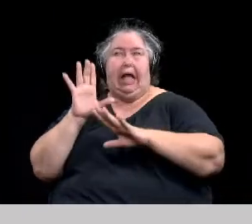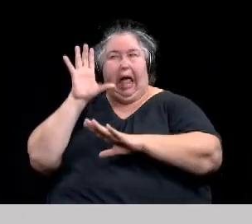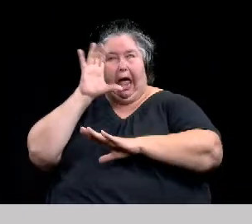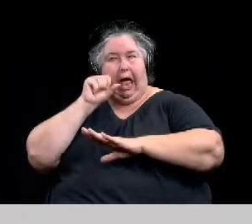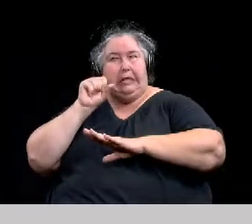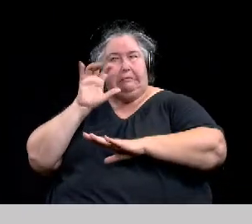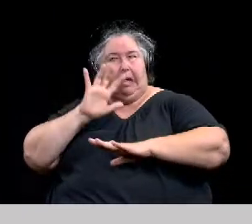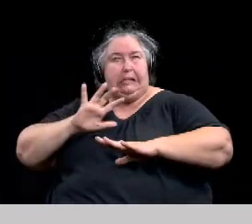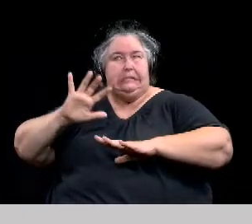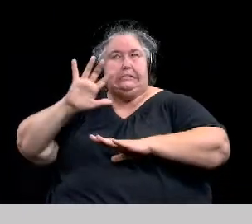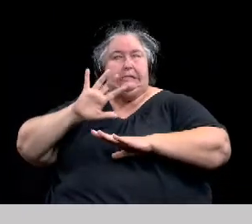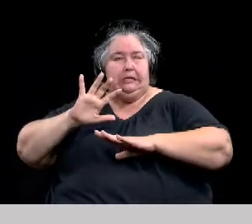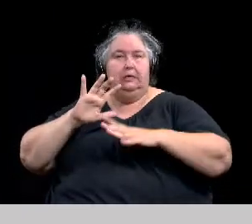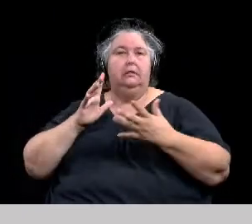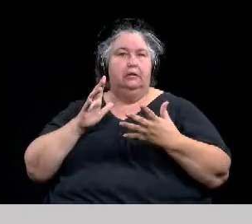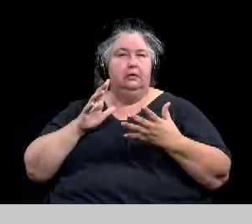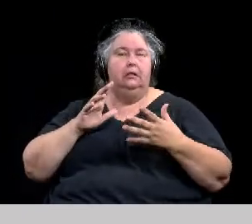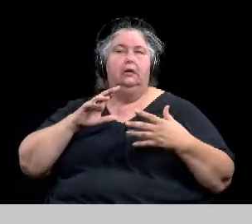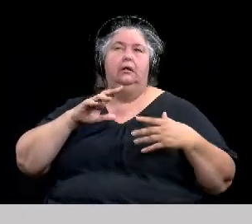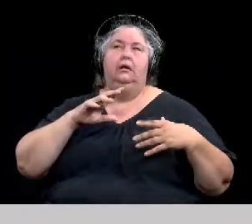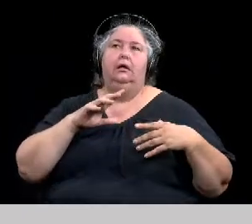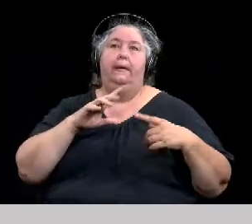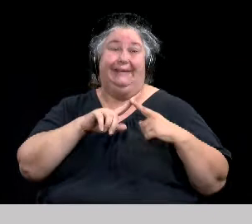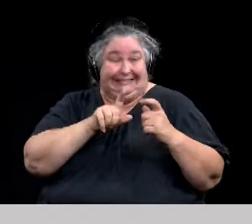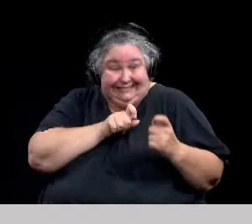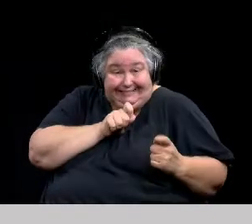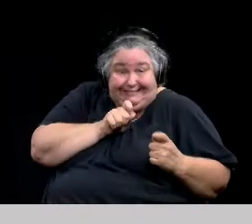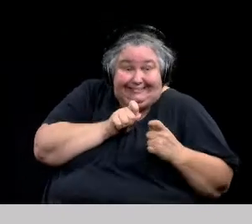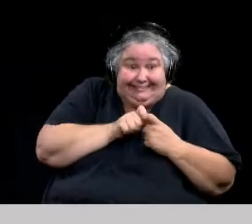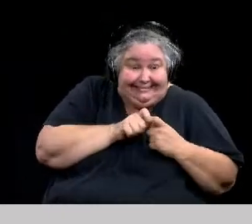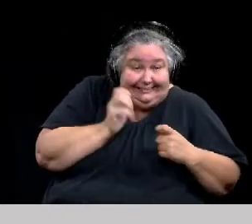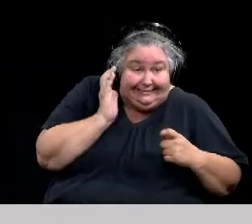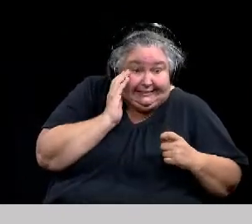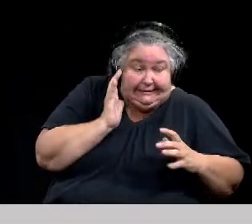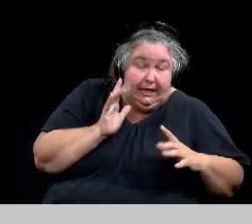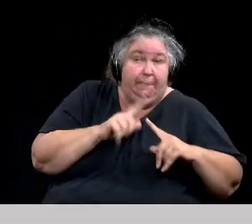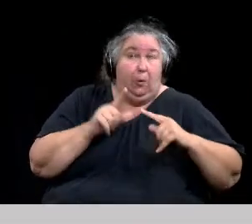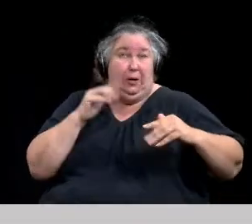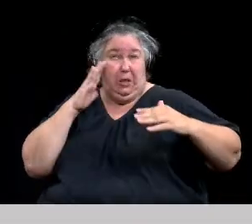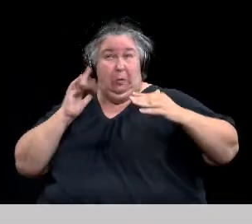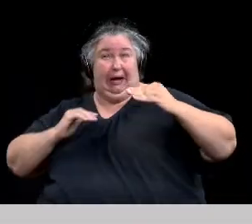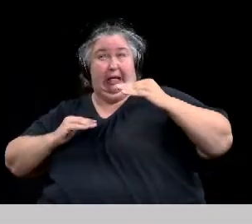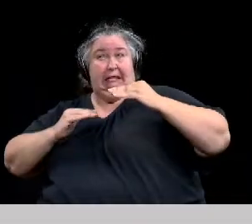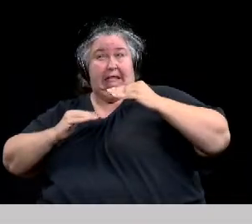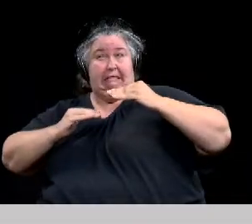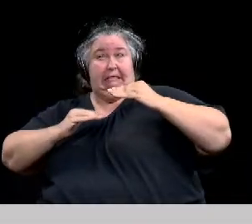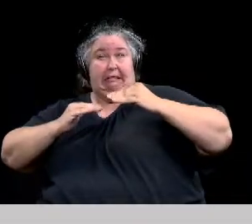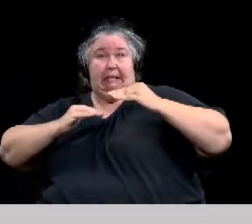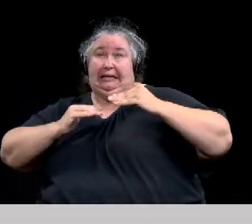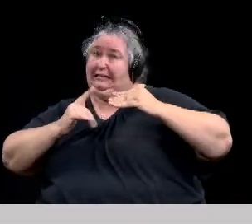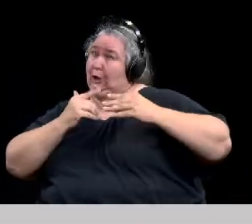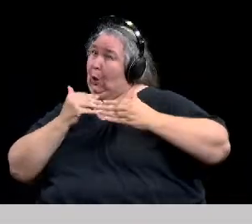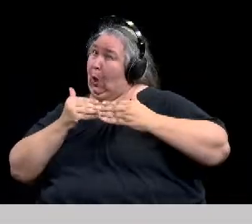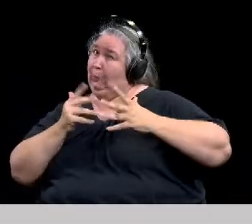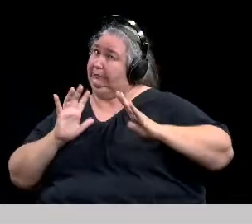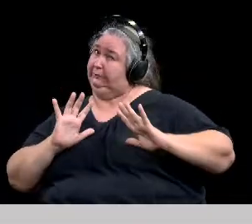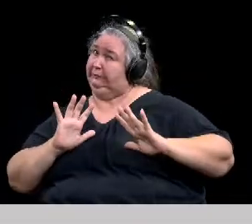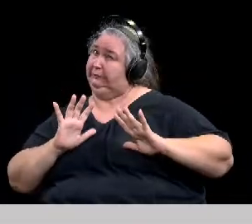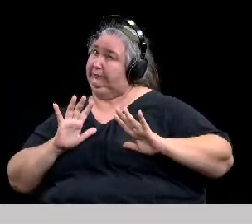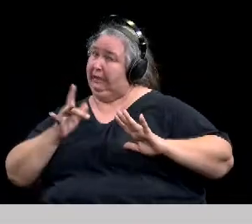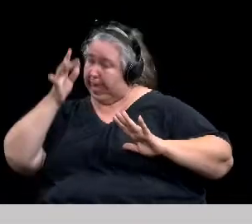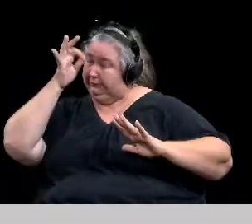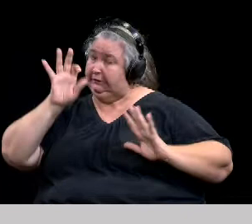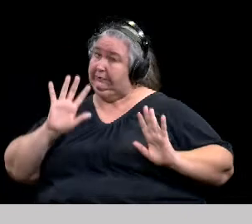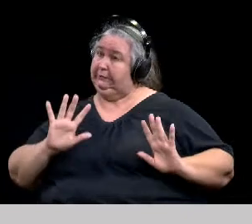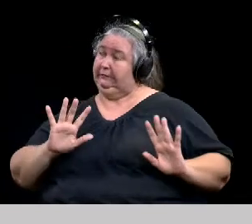where the tipping point is, but we know that we're getting close. And so